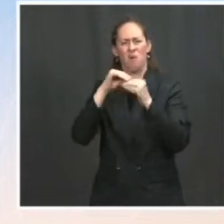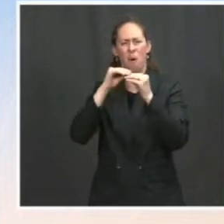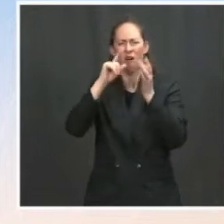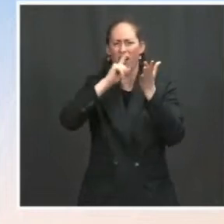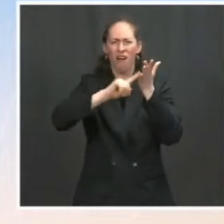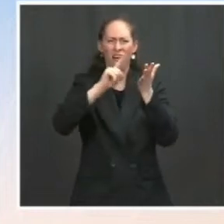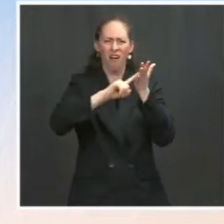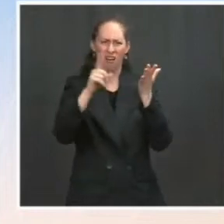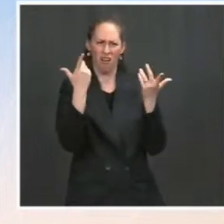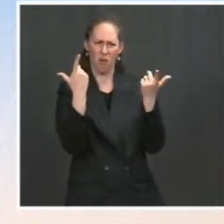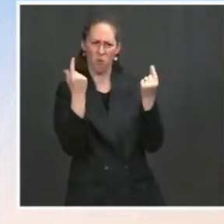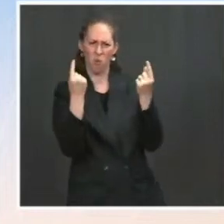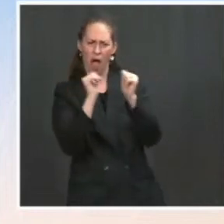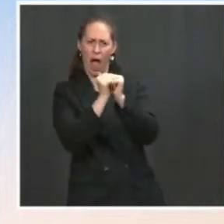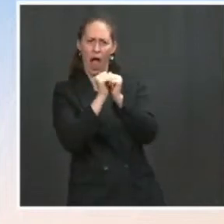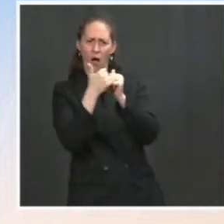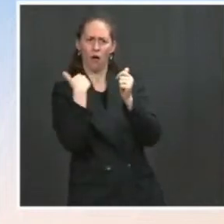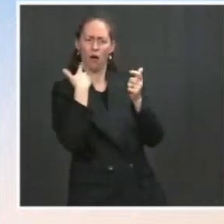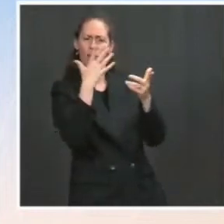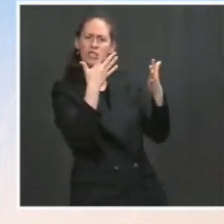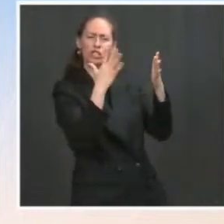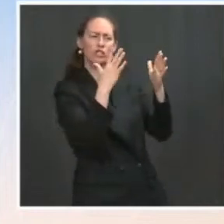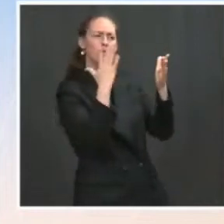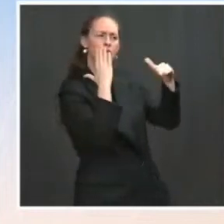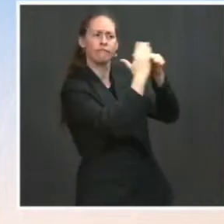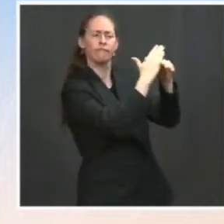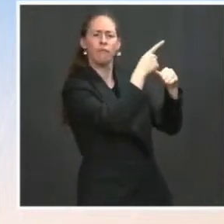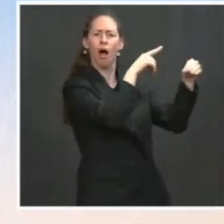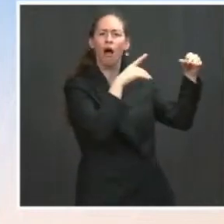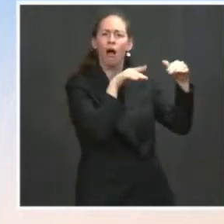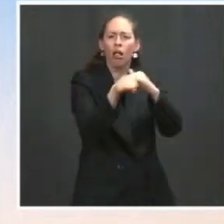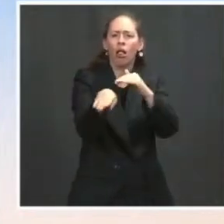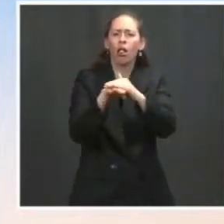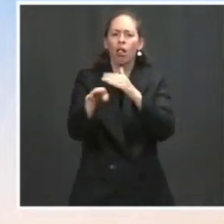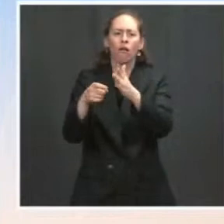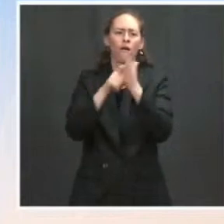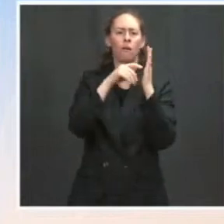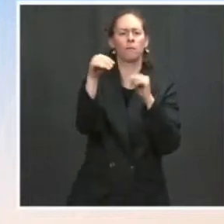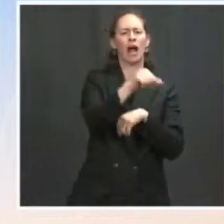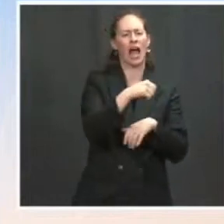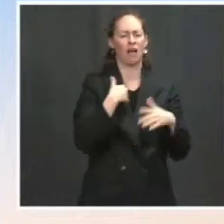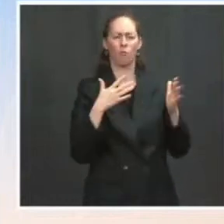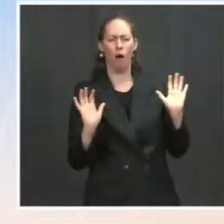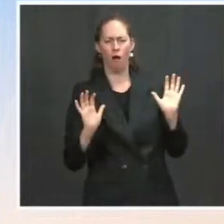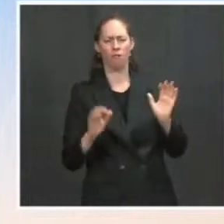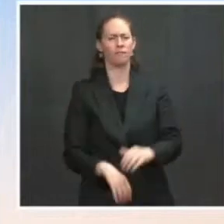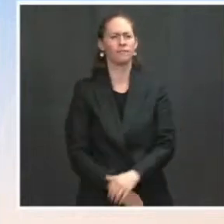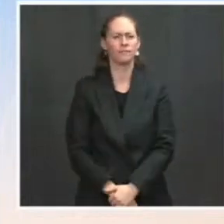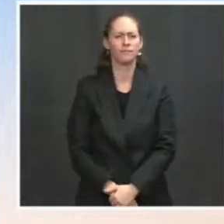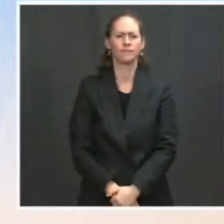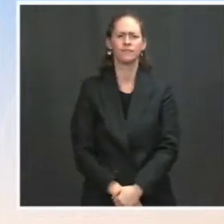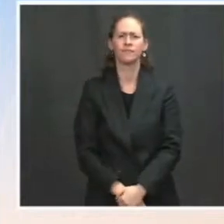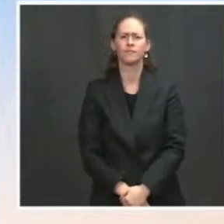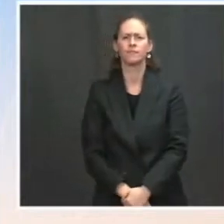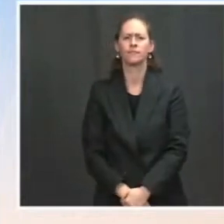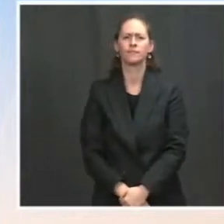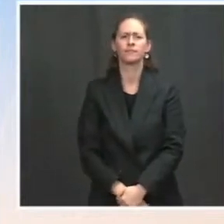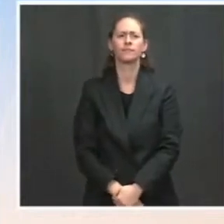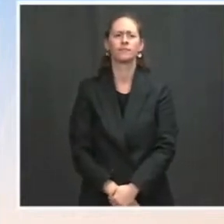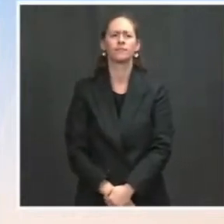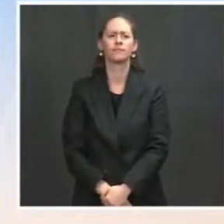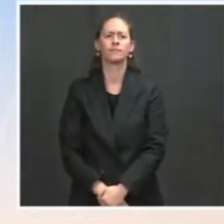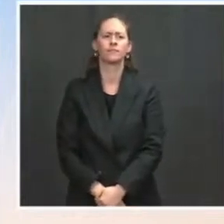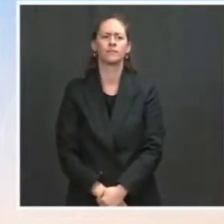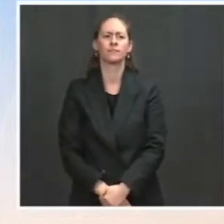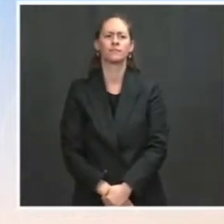actors and to ransoms overall. Liz? So on the issue of gas prices, as I